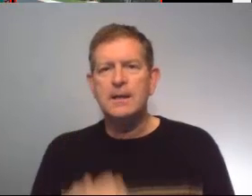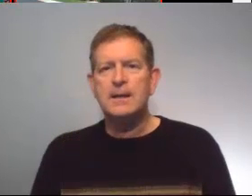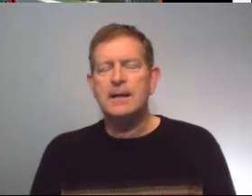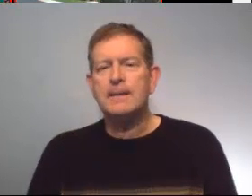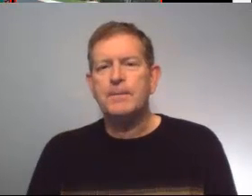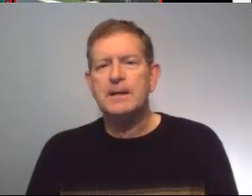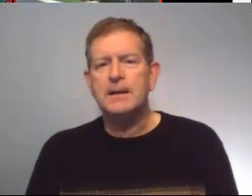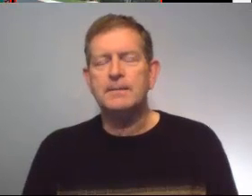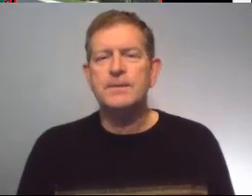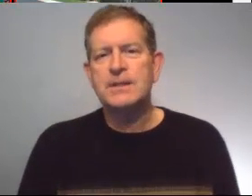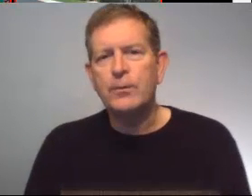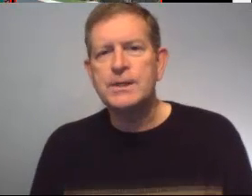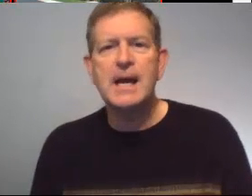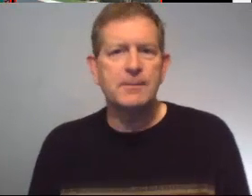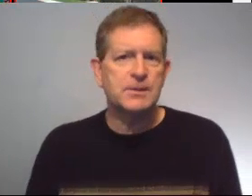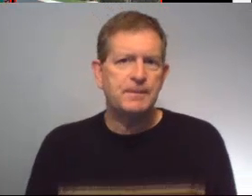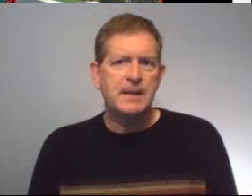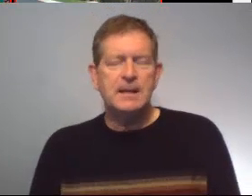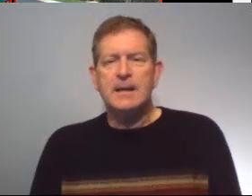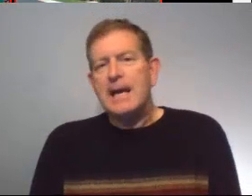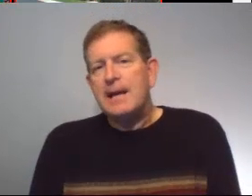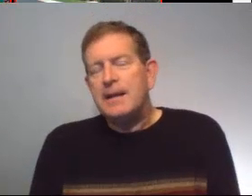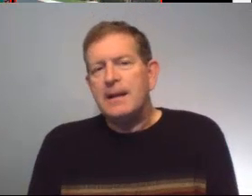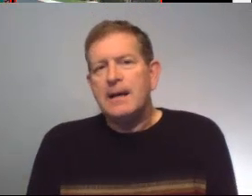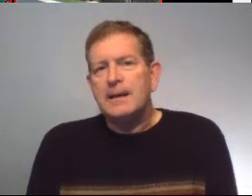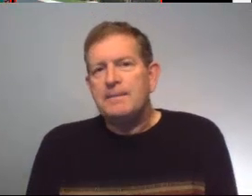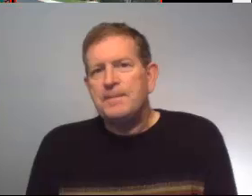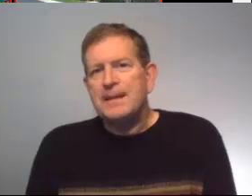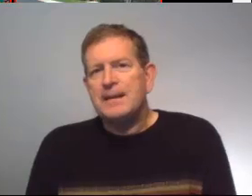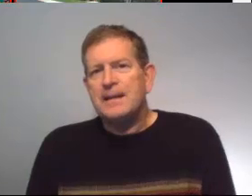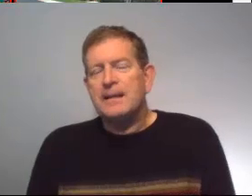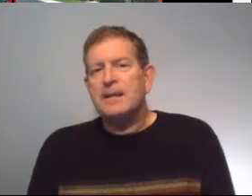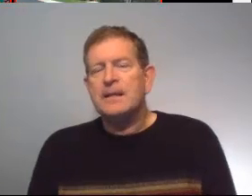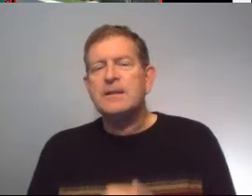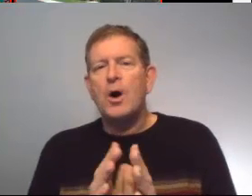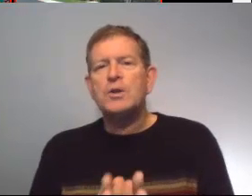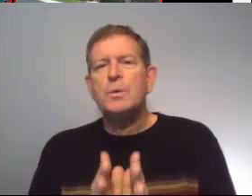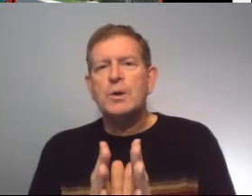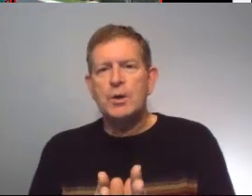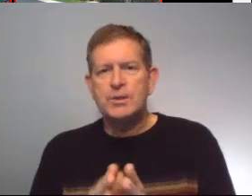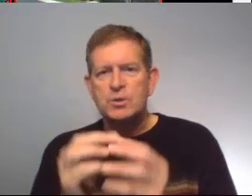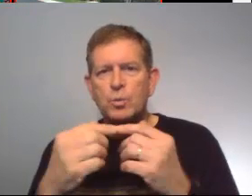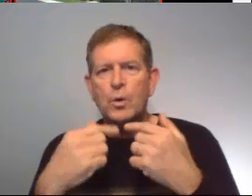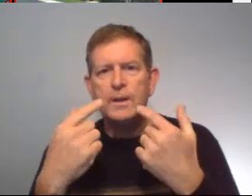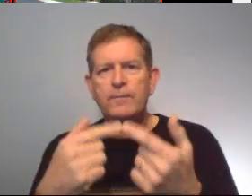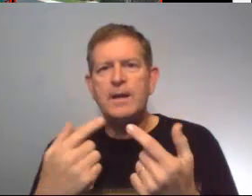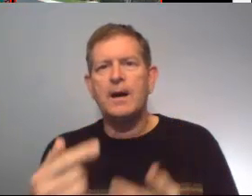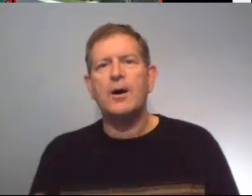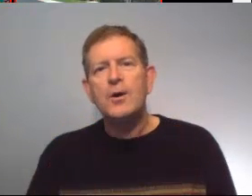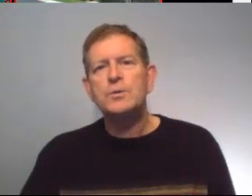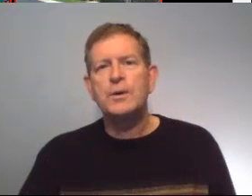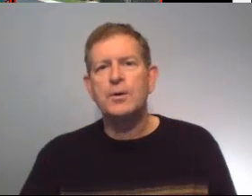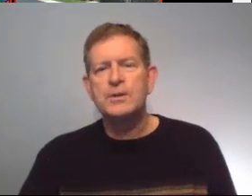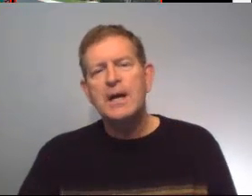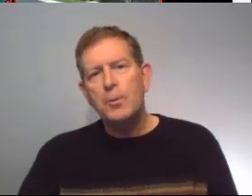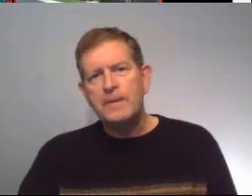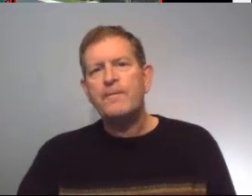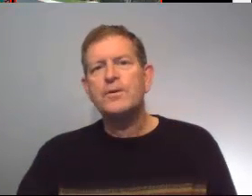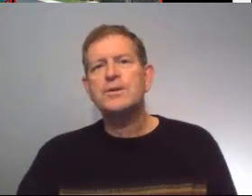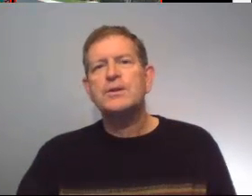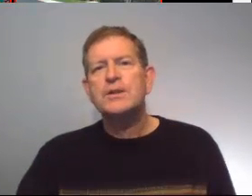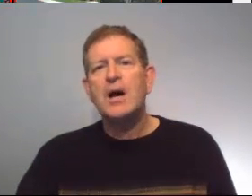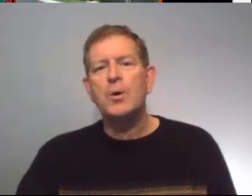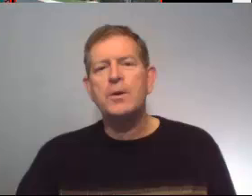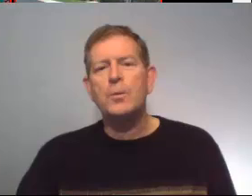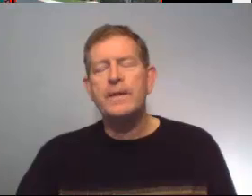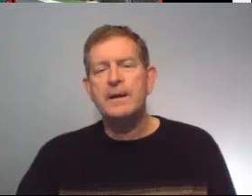teeth, several times. And this also occurs, this rolling of the R also occurs when the